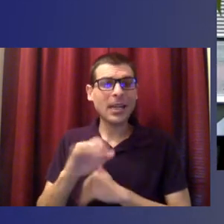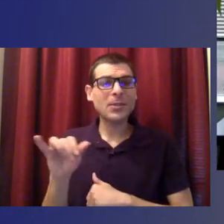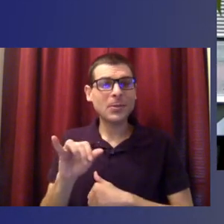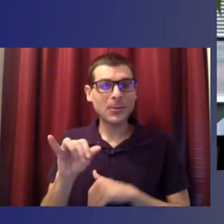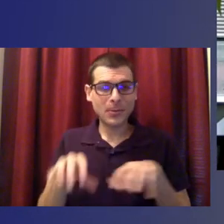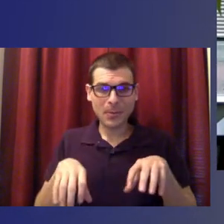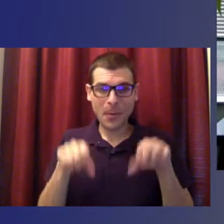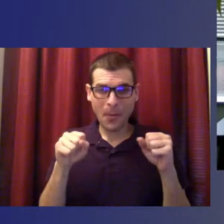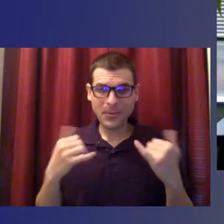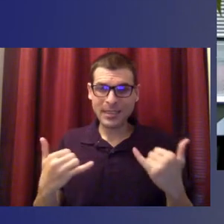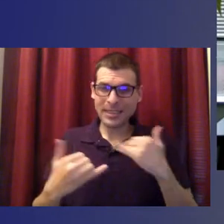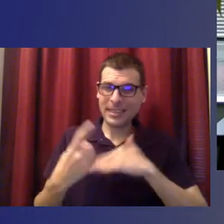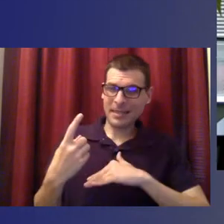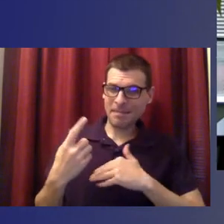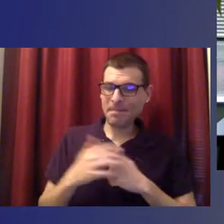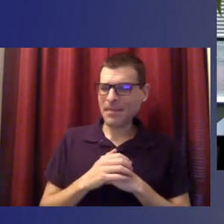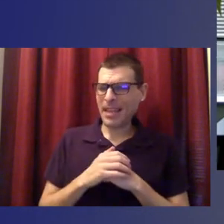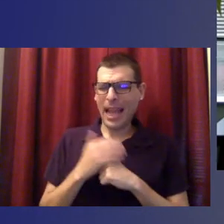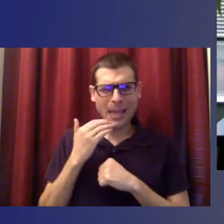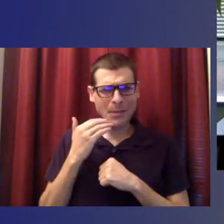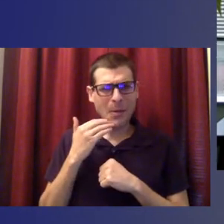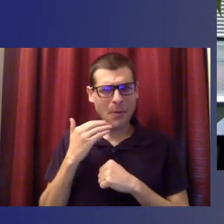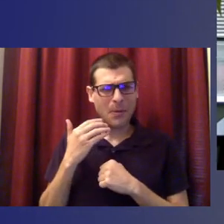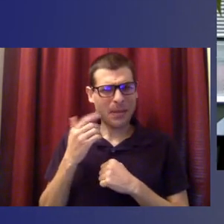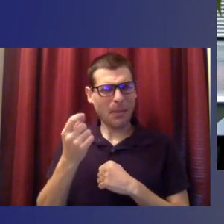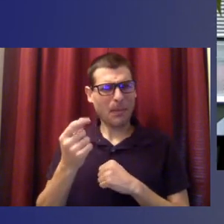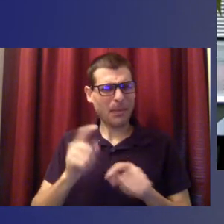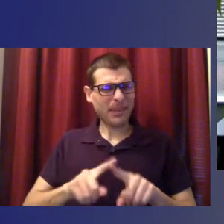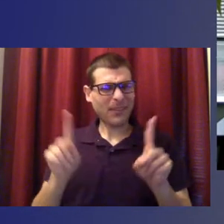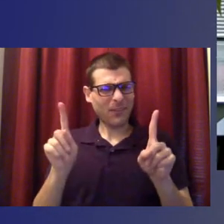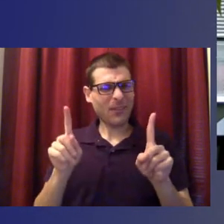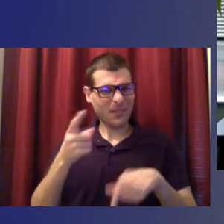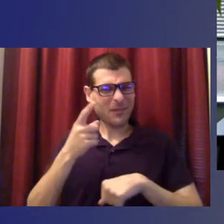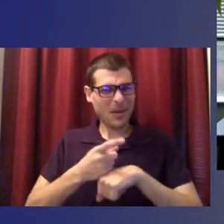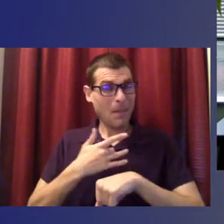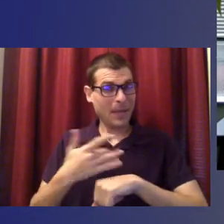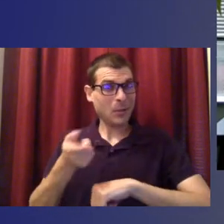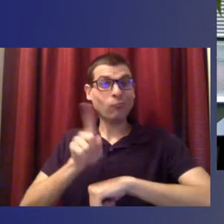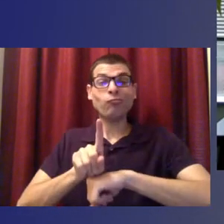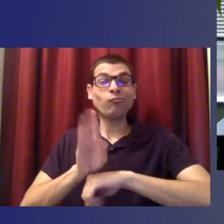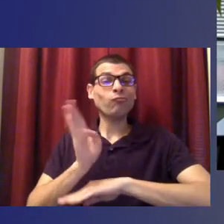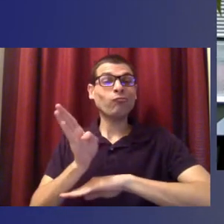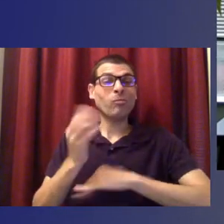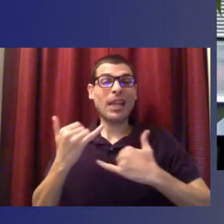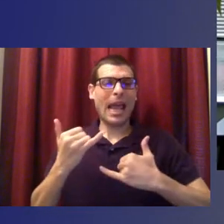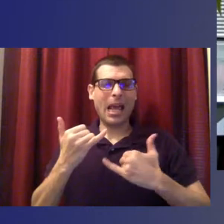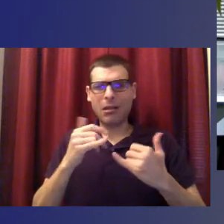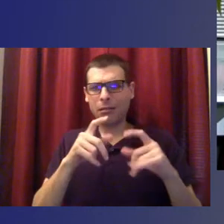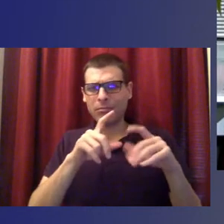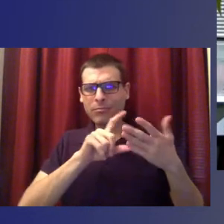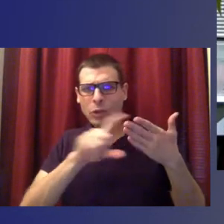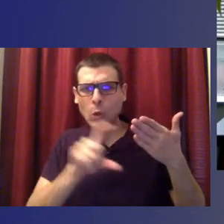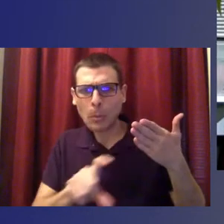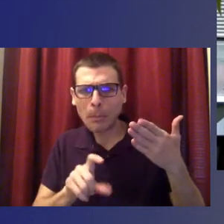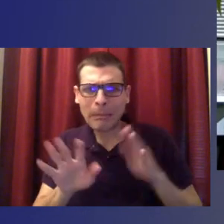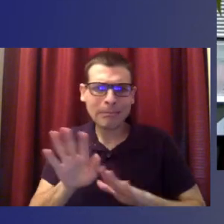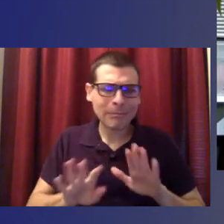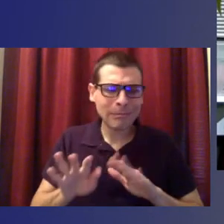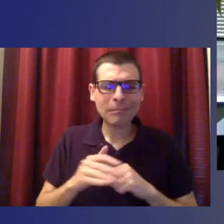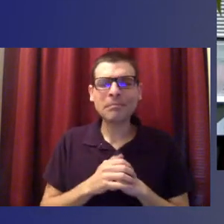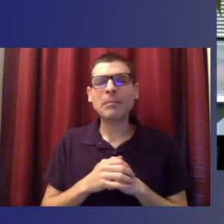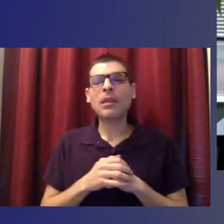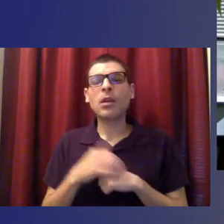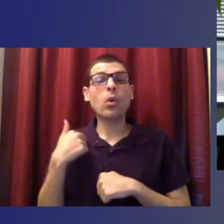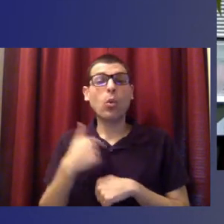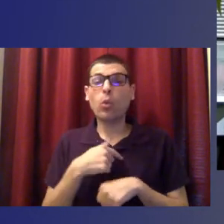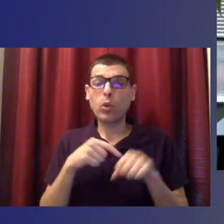looks a little different this year. This question, we could spend an entire hour just talking about what the county is